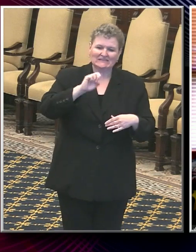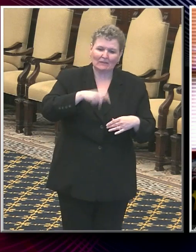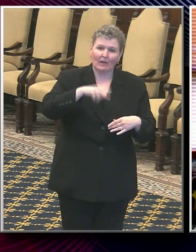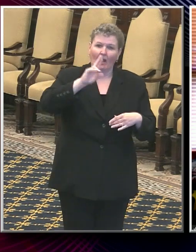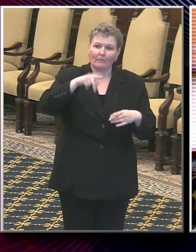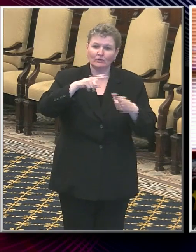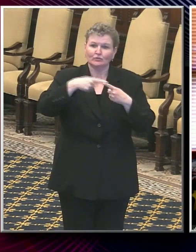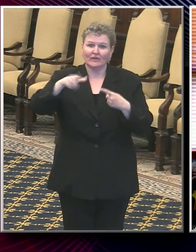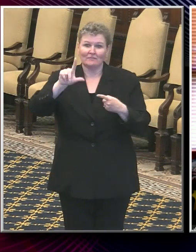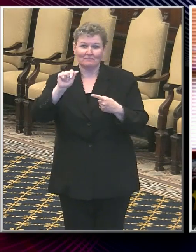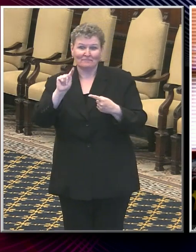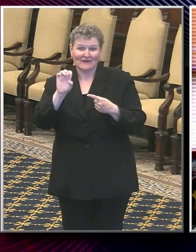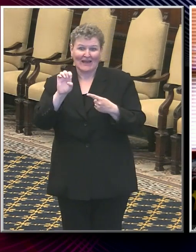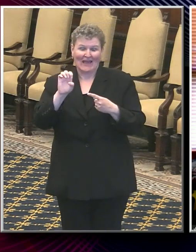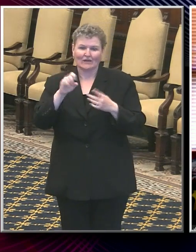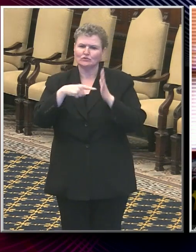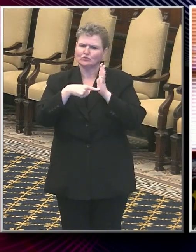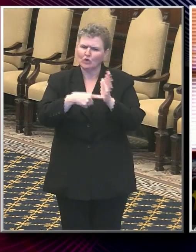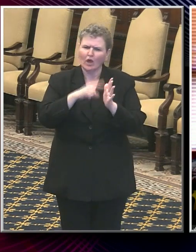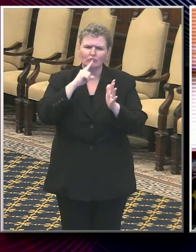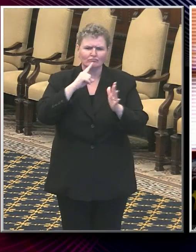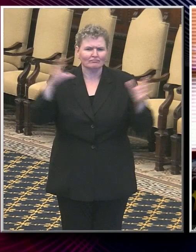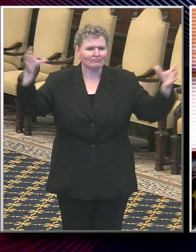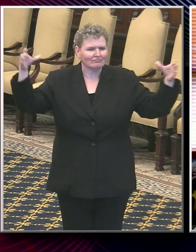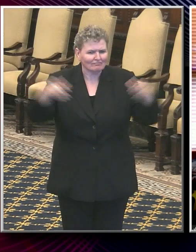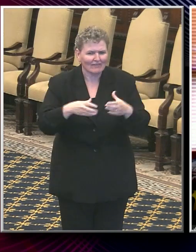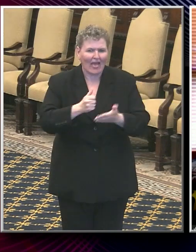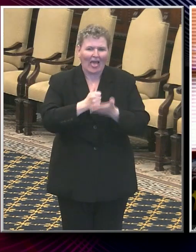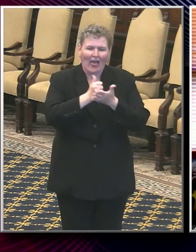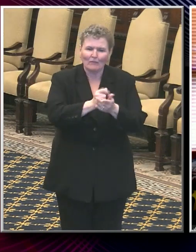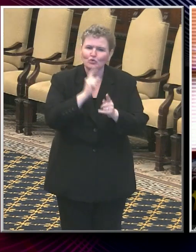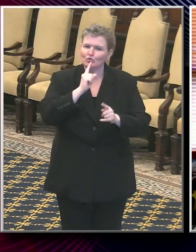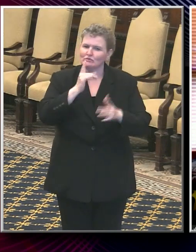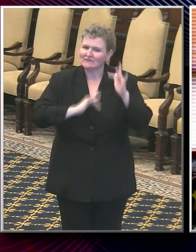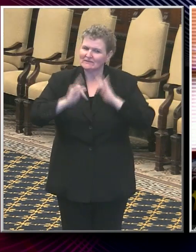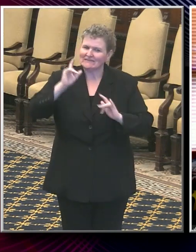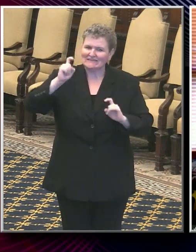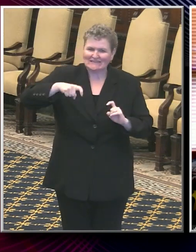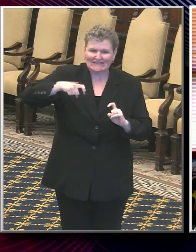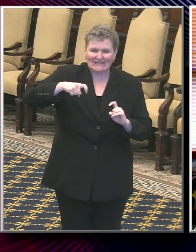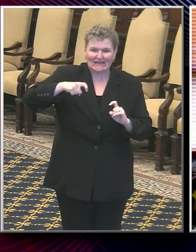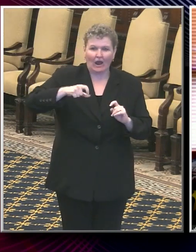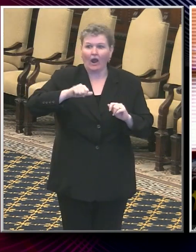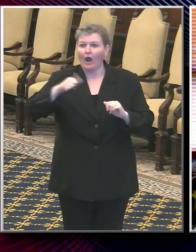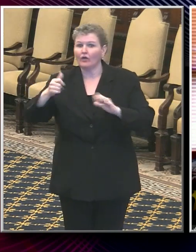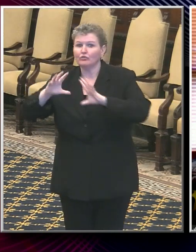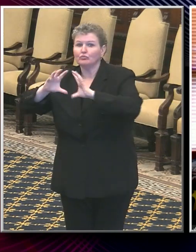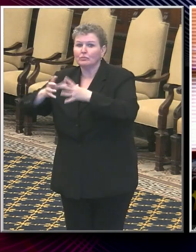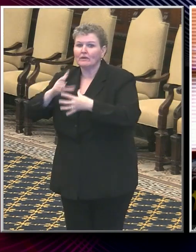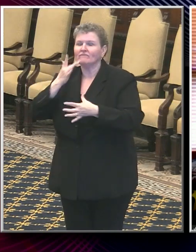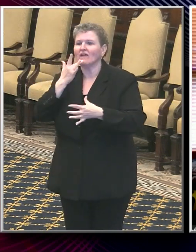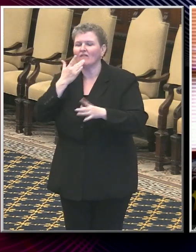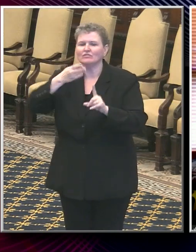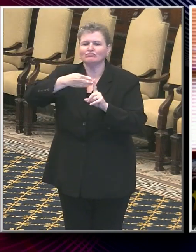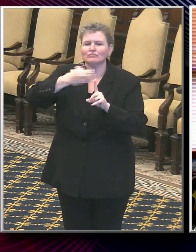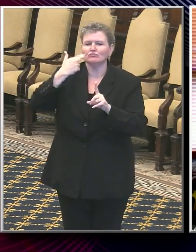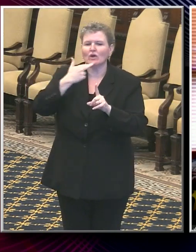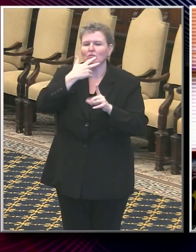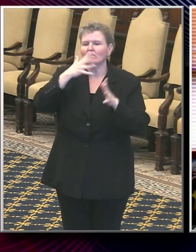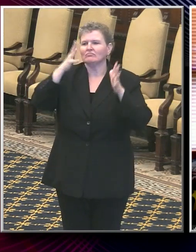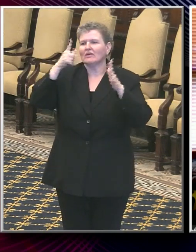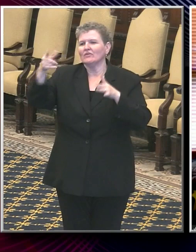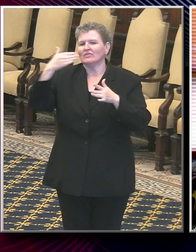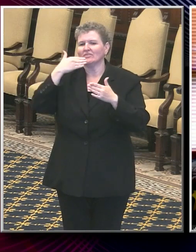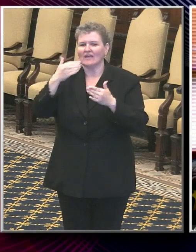come together to help those in need. I also want to give a quick shout out to a group of our favorite restaurateurs here in Philly, led by Rob